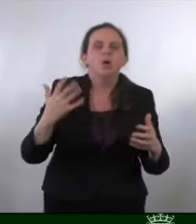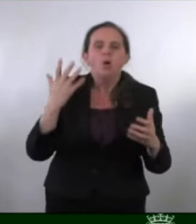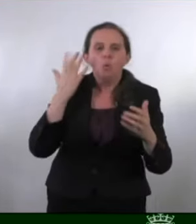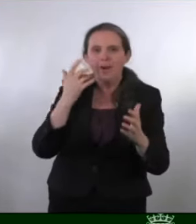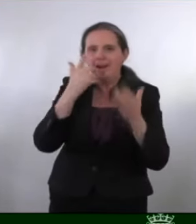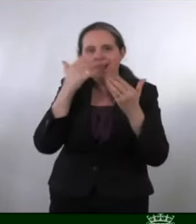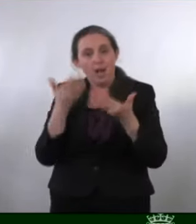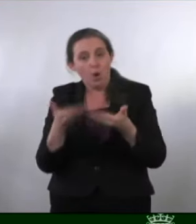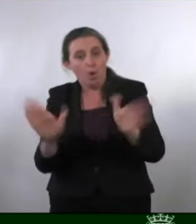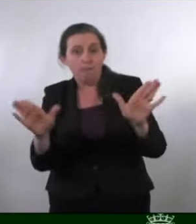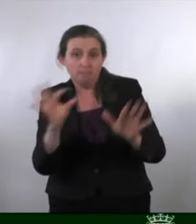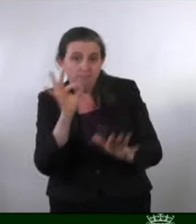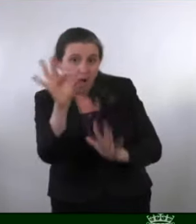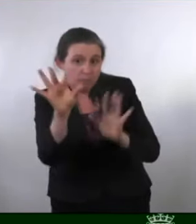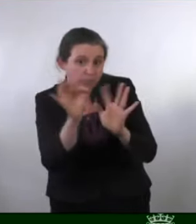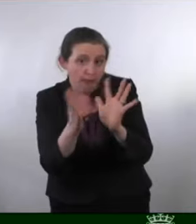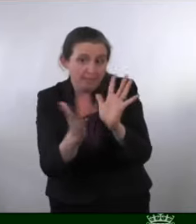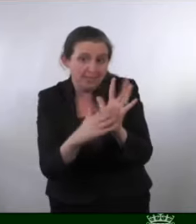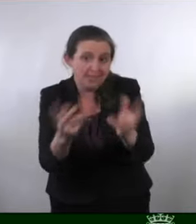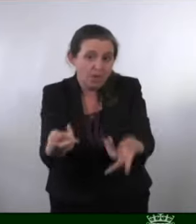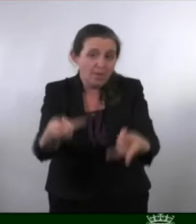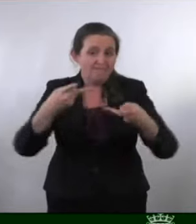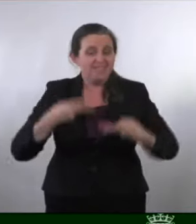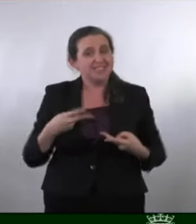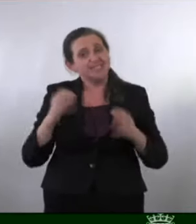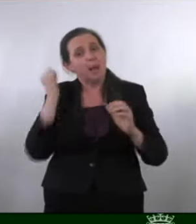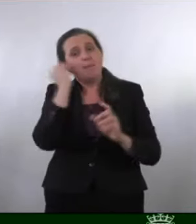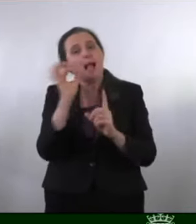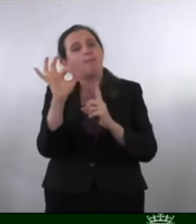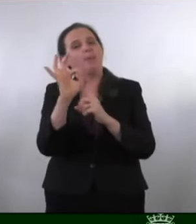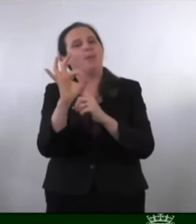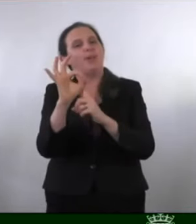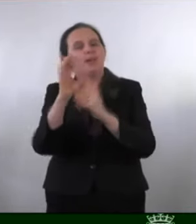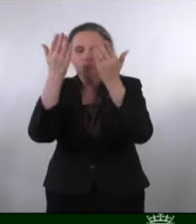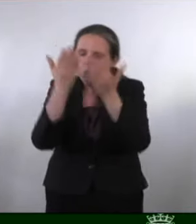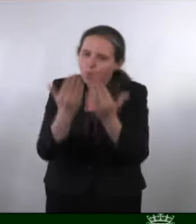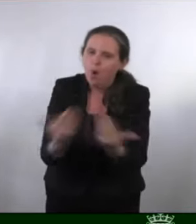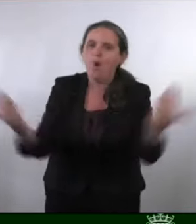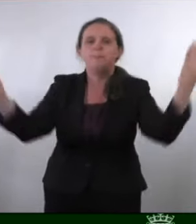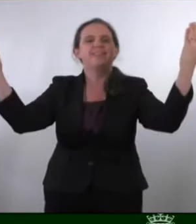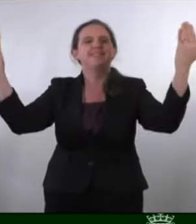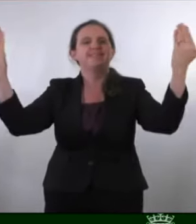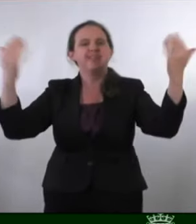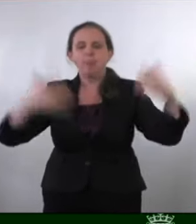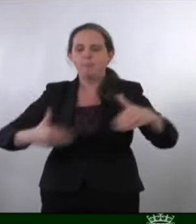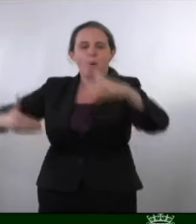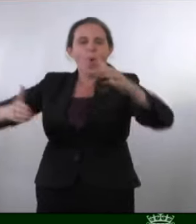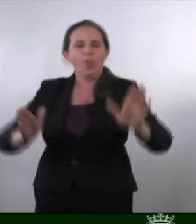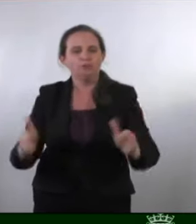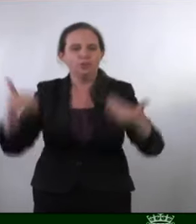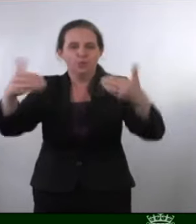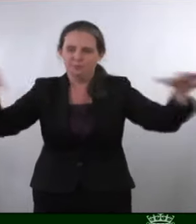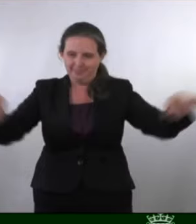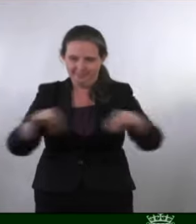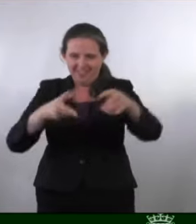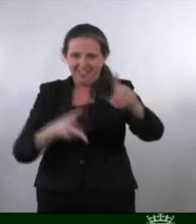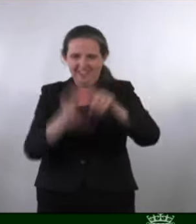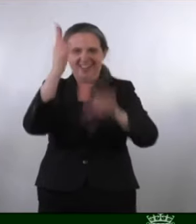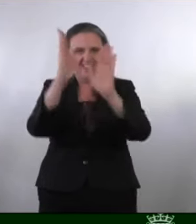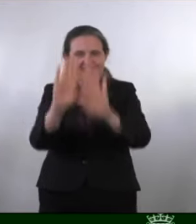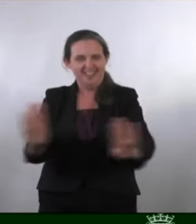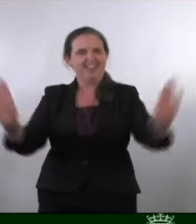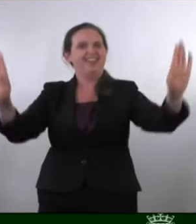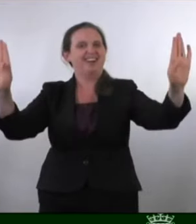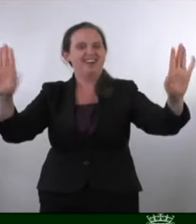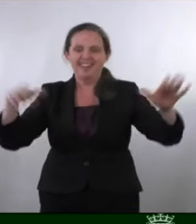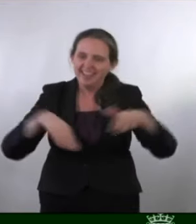premier resort of Blackpool to reopen the Tower Ballroom and to make sure we can launch a campaign to encourage people to holiday